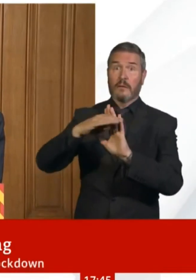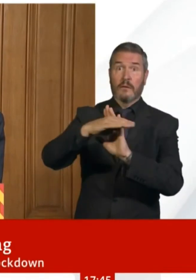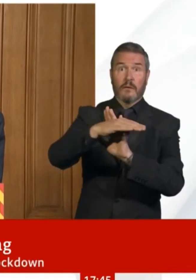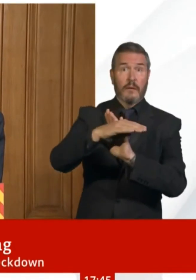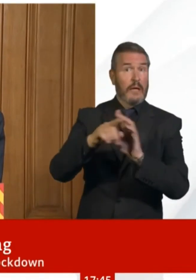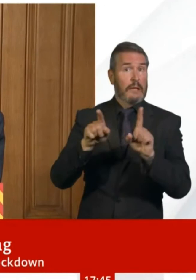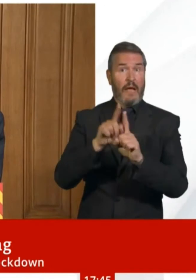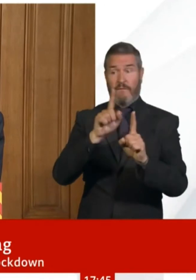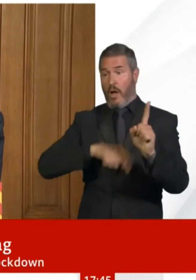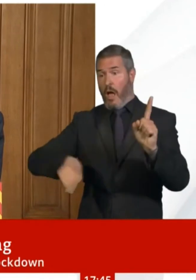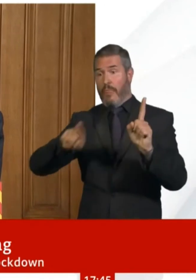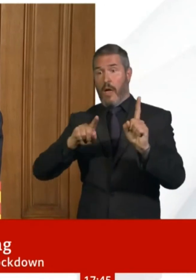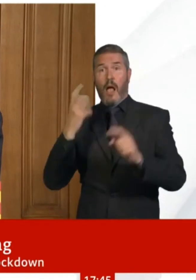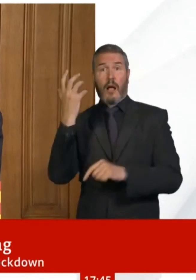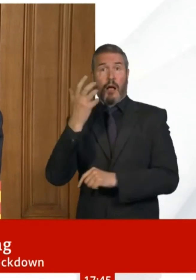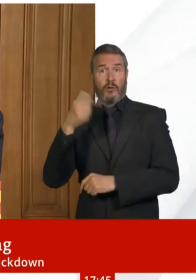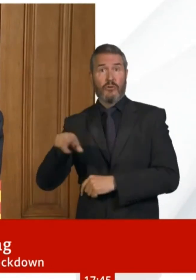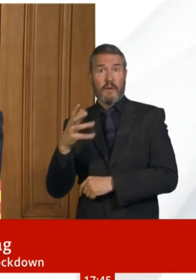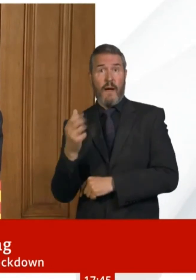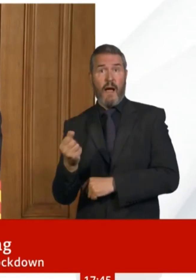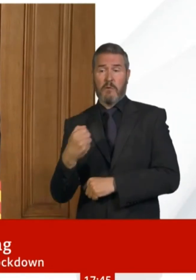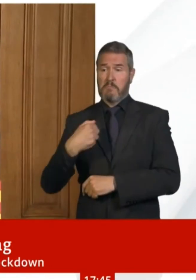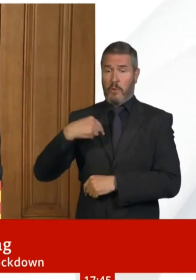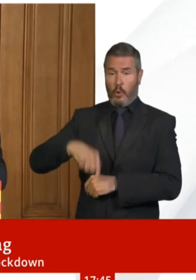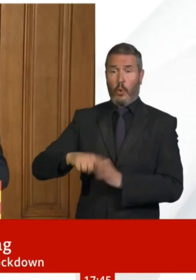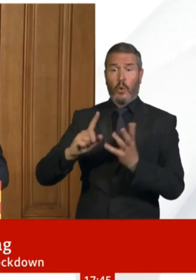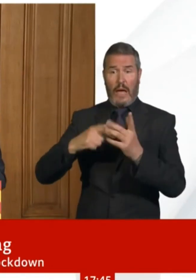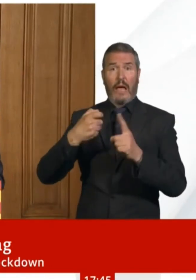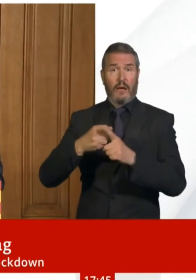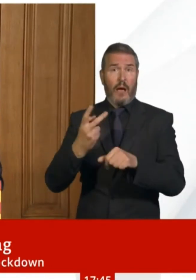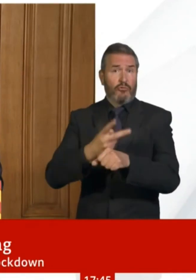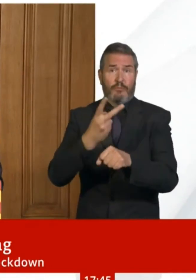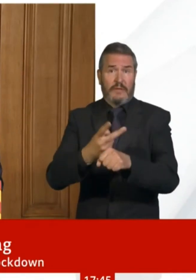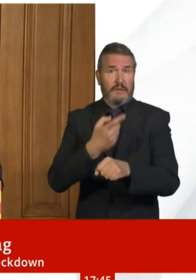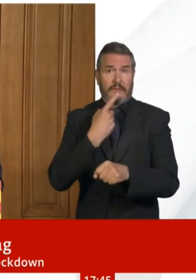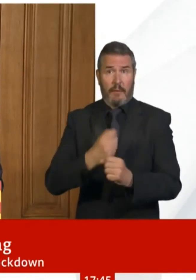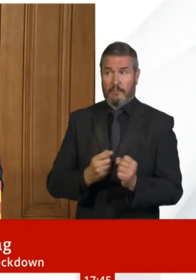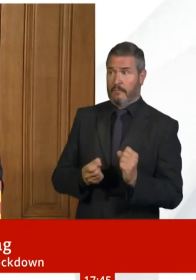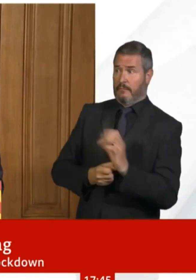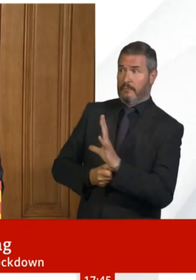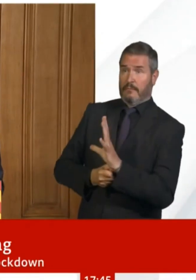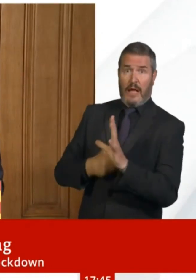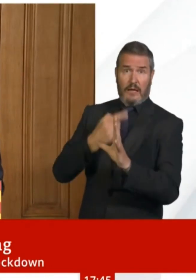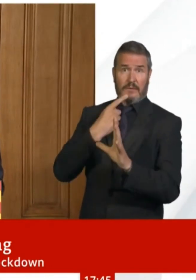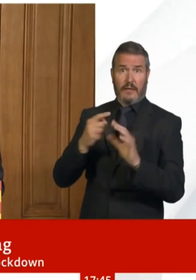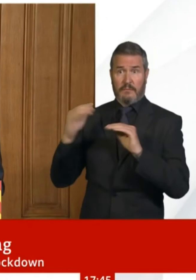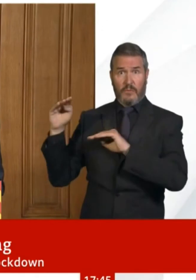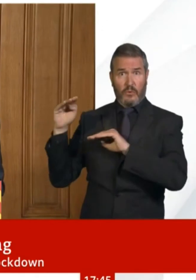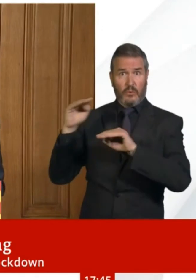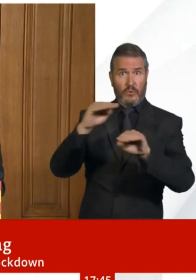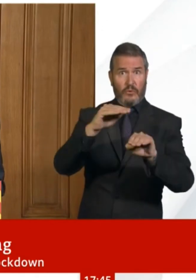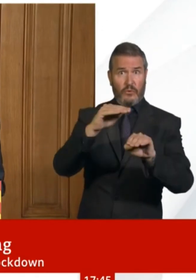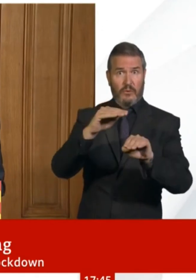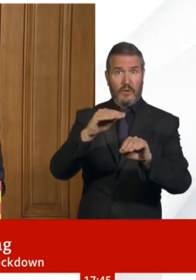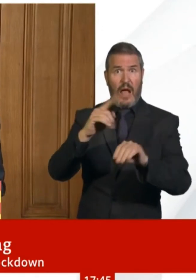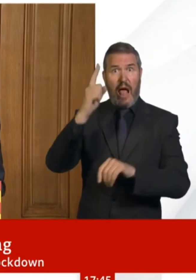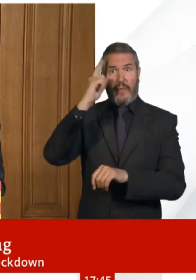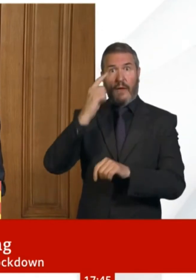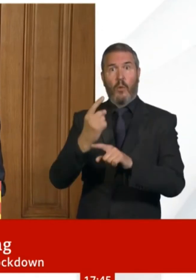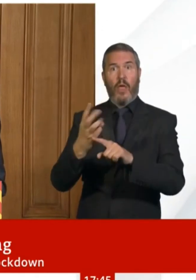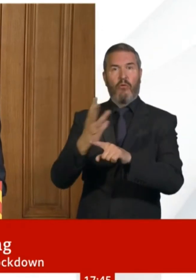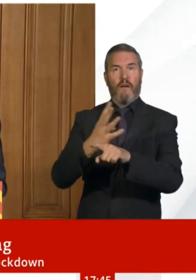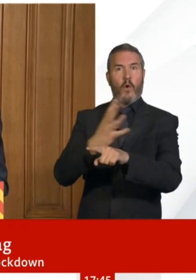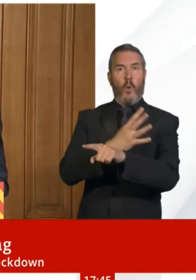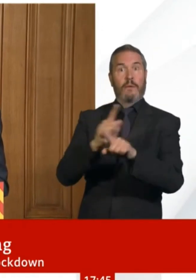in other countries. So I repeat what I said, I think, right at the beginning, that I thought we were probably 3 or 4 weeks